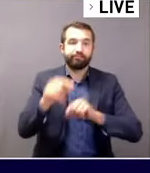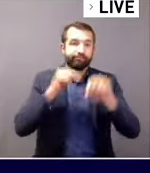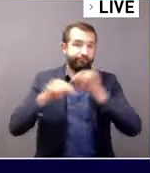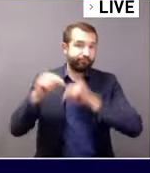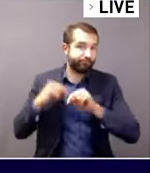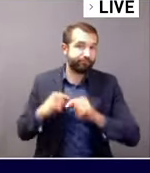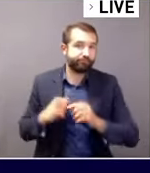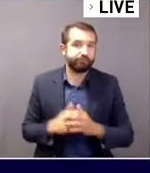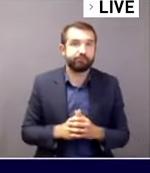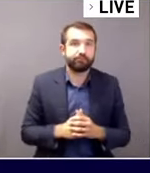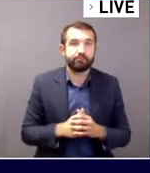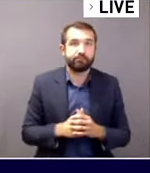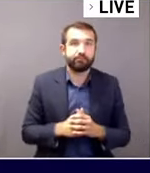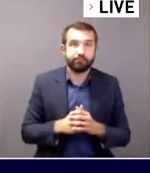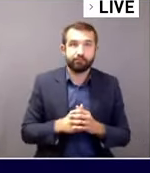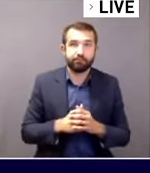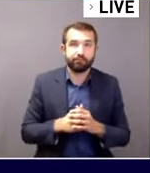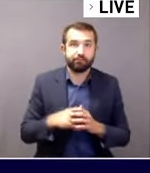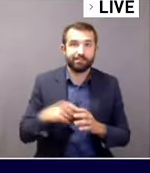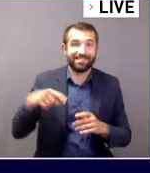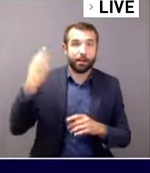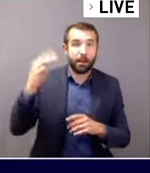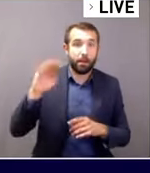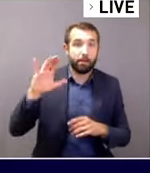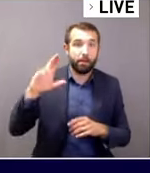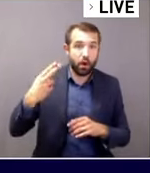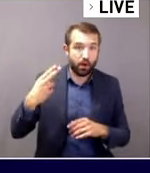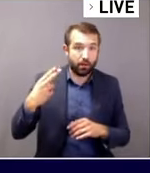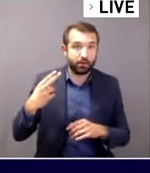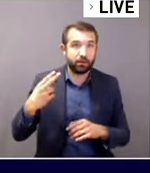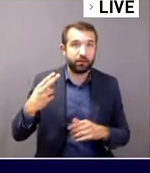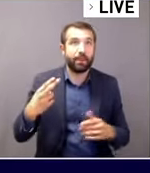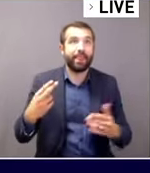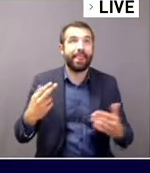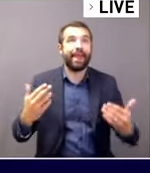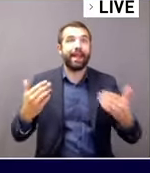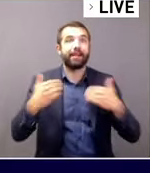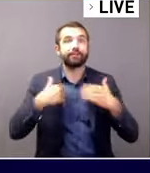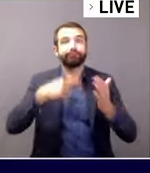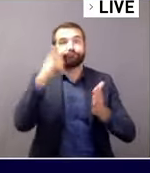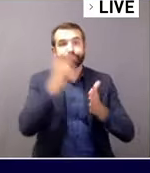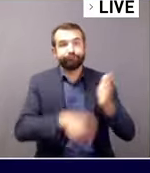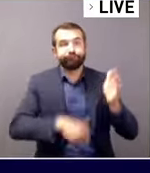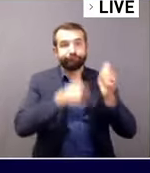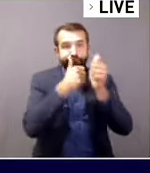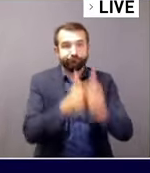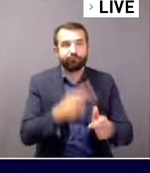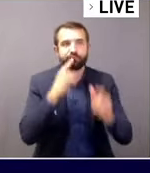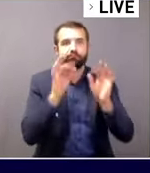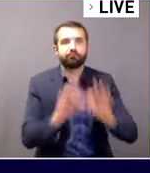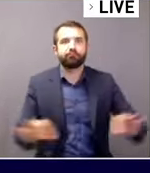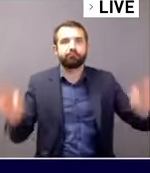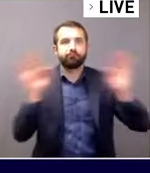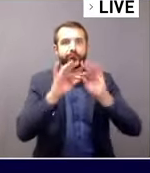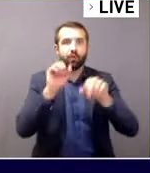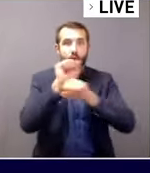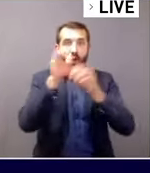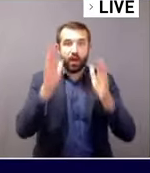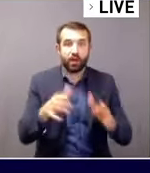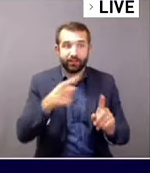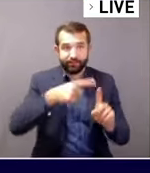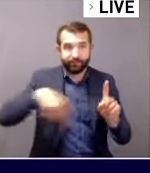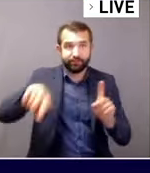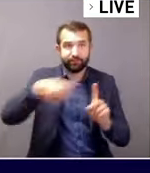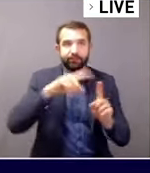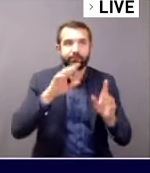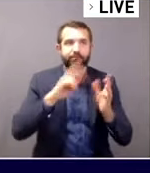there has been a doctrine developed for so-called essential workers, those who are essential, vital to keeping things going. And